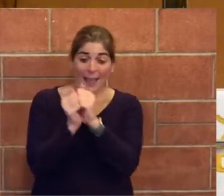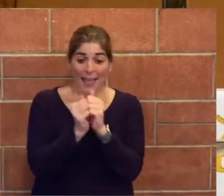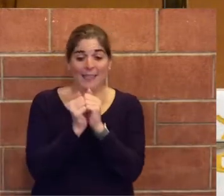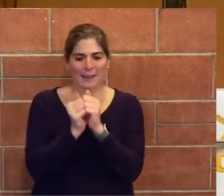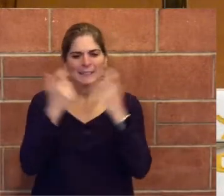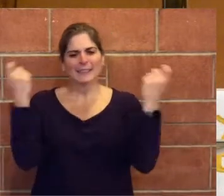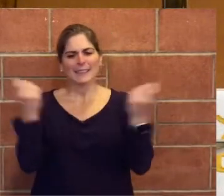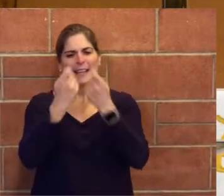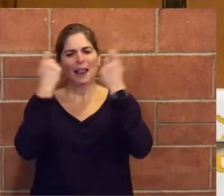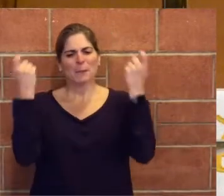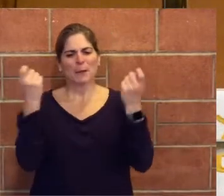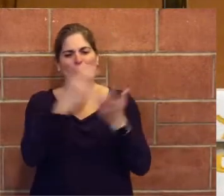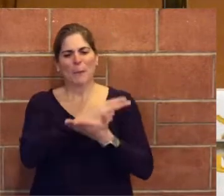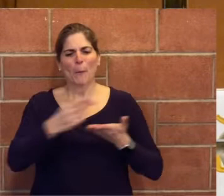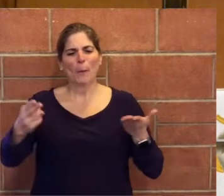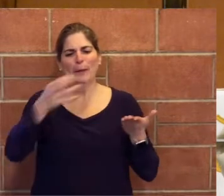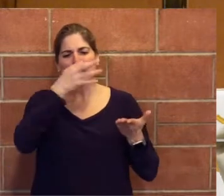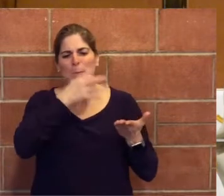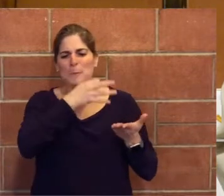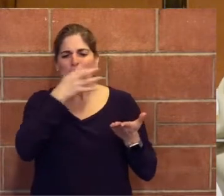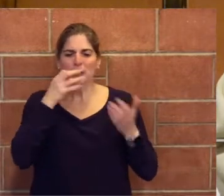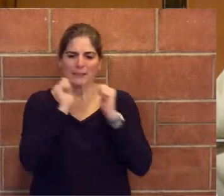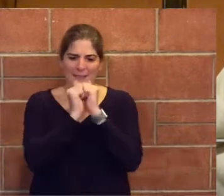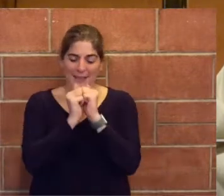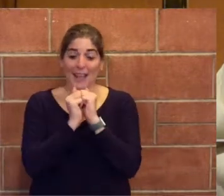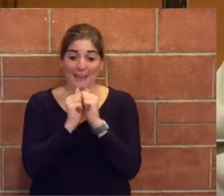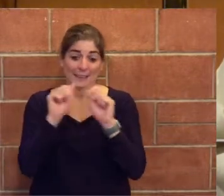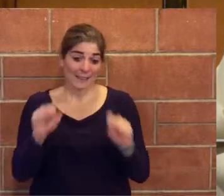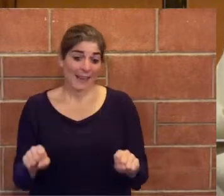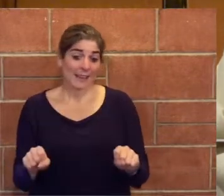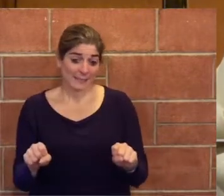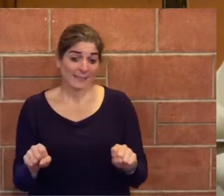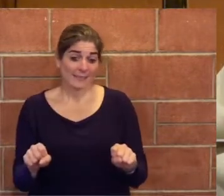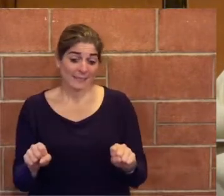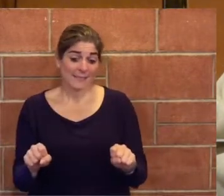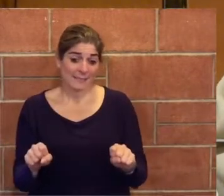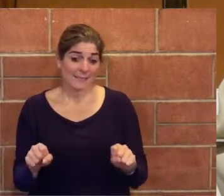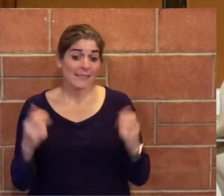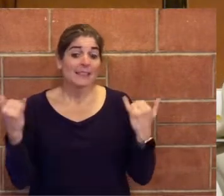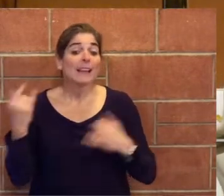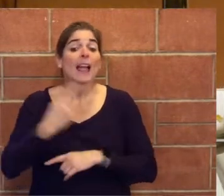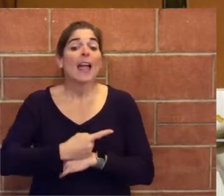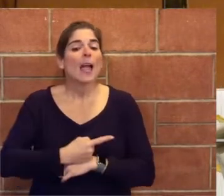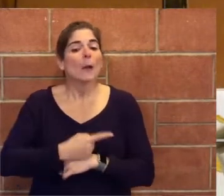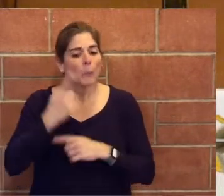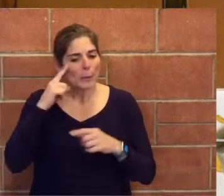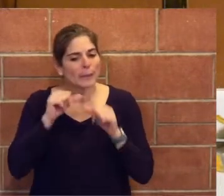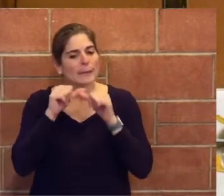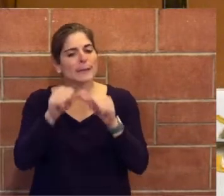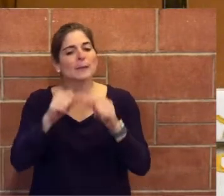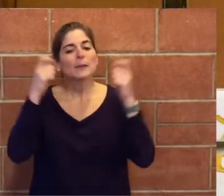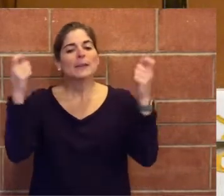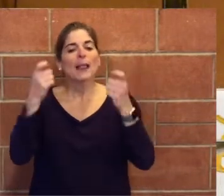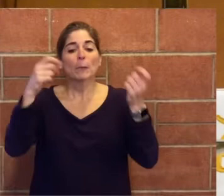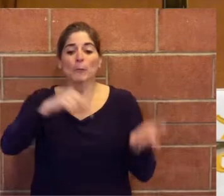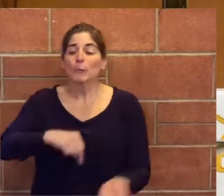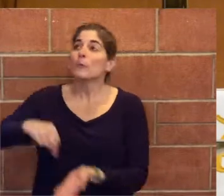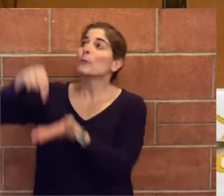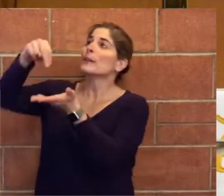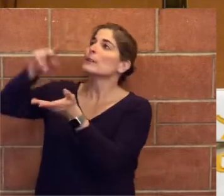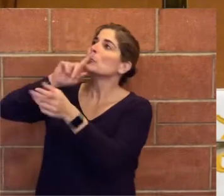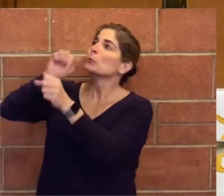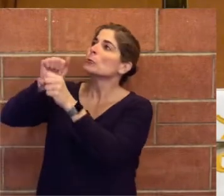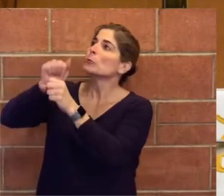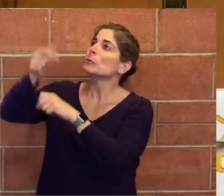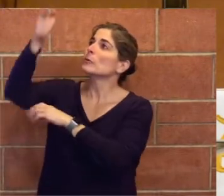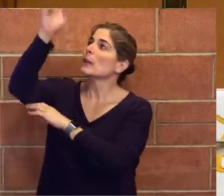God to celebrate the sacrament of Holy Communion. This day, we continue to celebrate our risen and